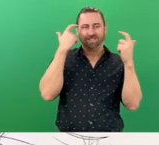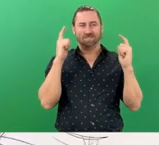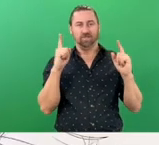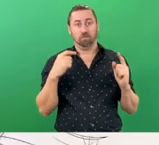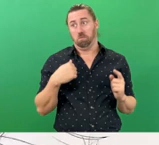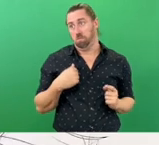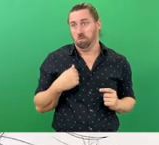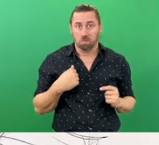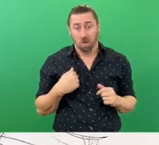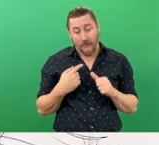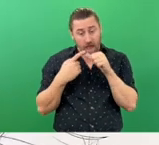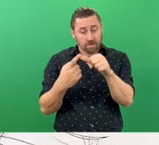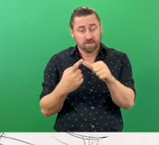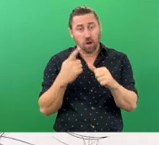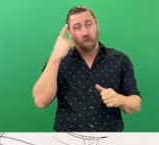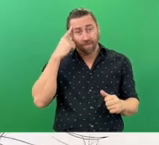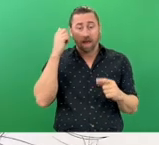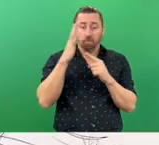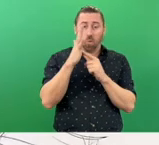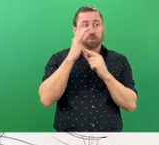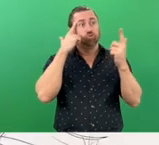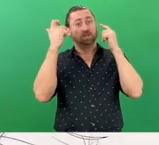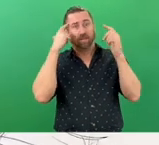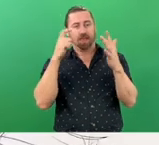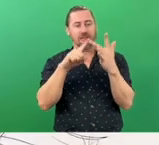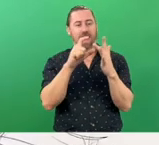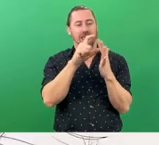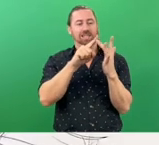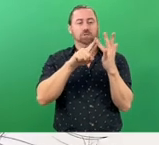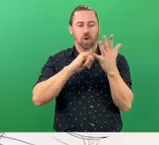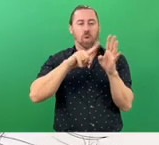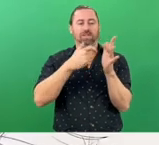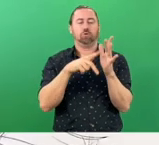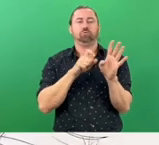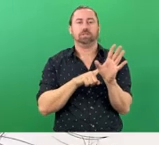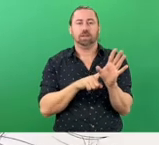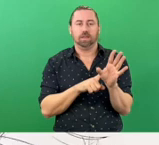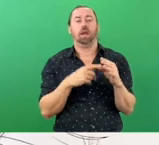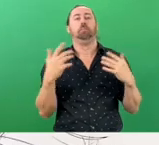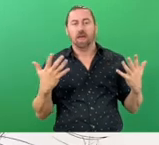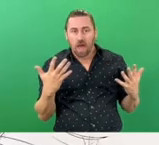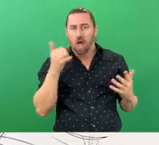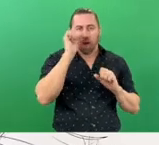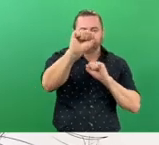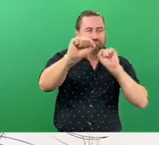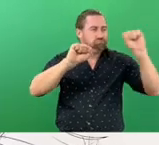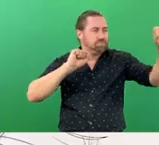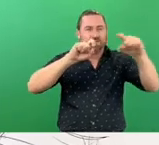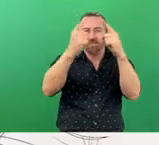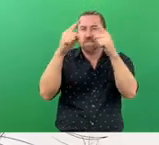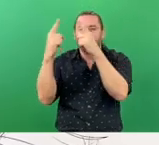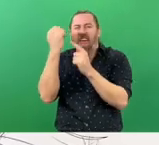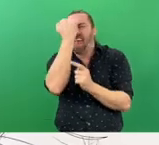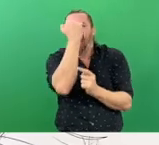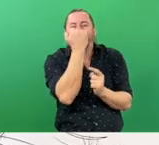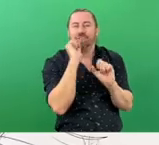well, look, I honestly do believe this, that the key to creativity is idiosyncrasy. It's those small details that make each of us unique. And